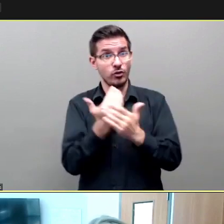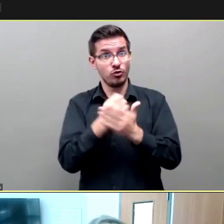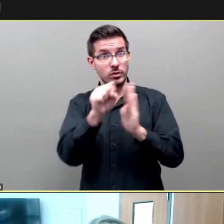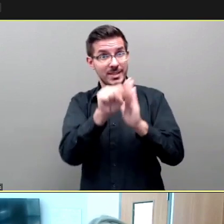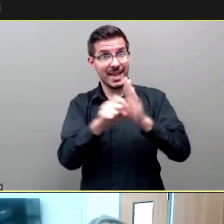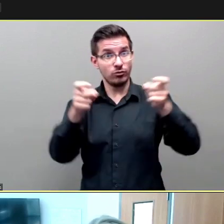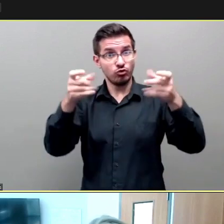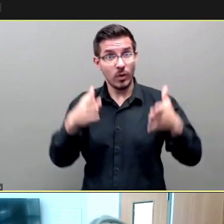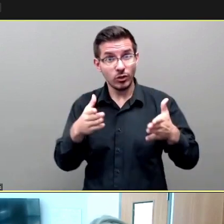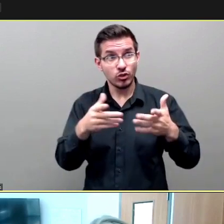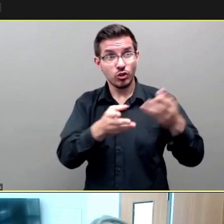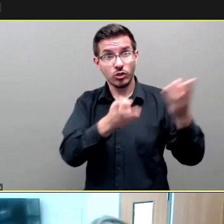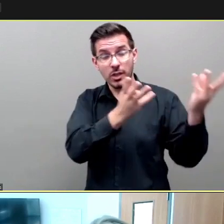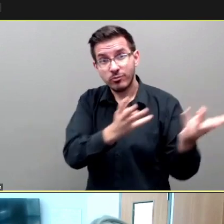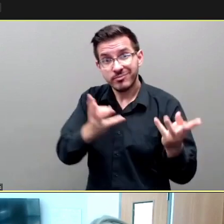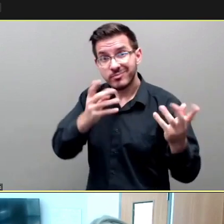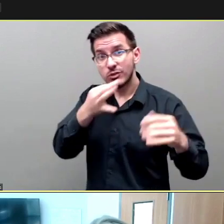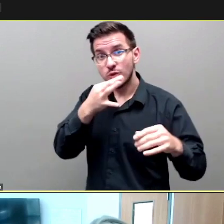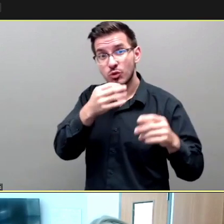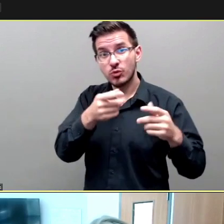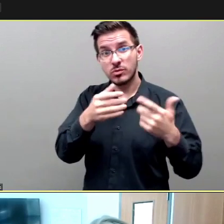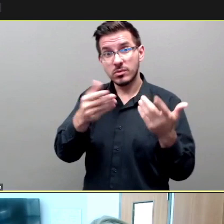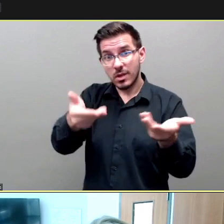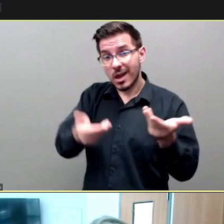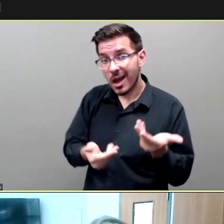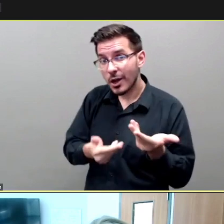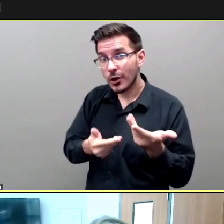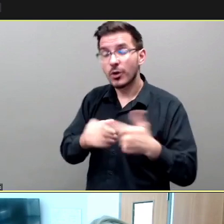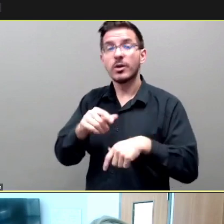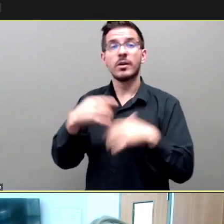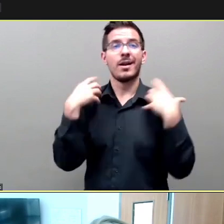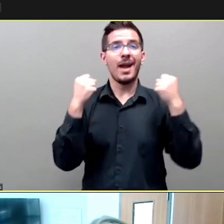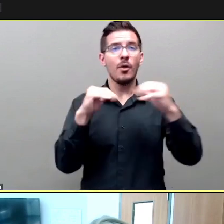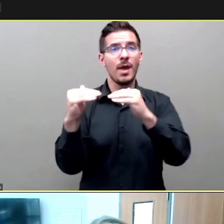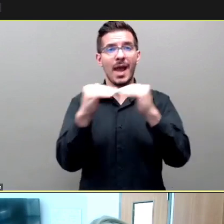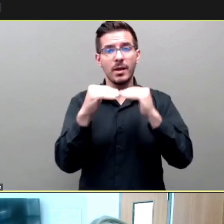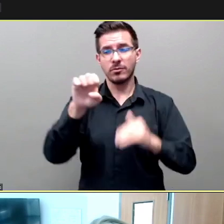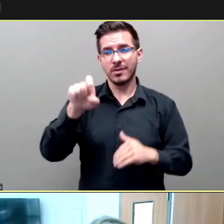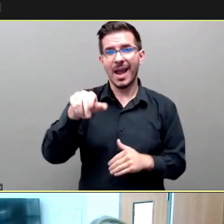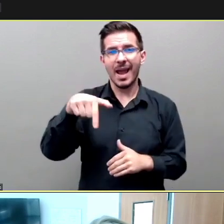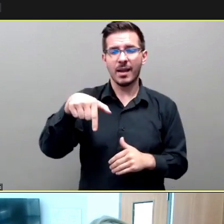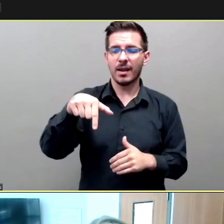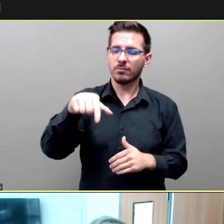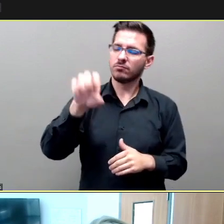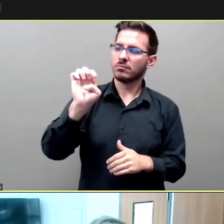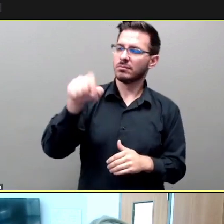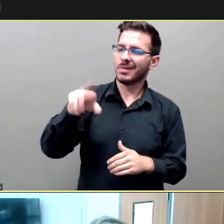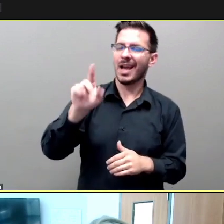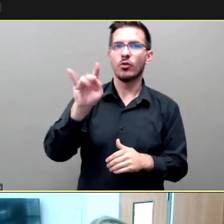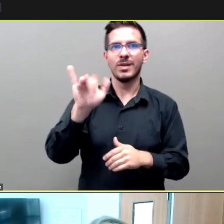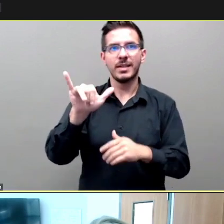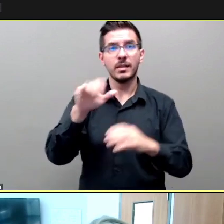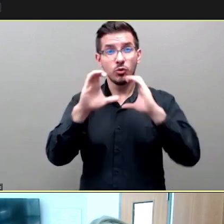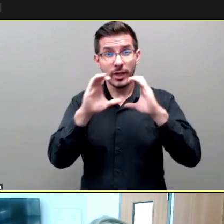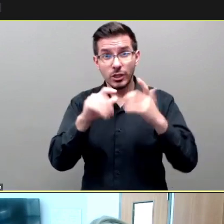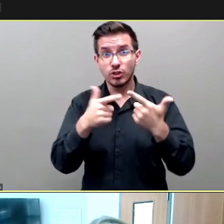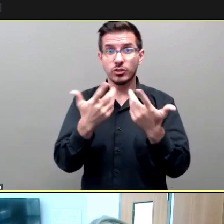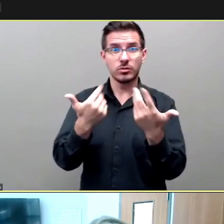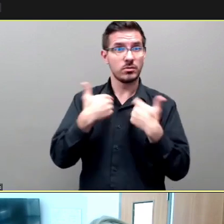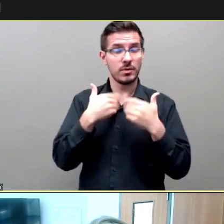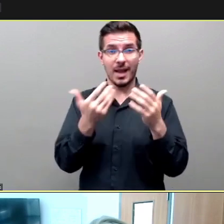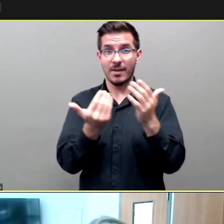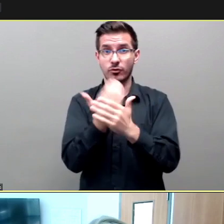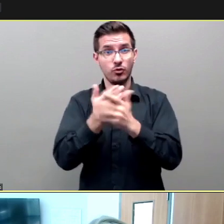the pipeline, and do we have a new health equity communications officer also, especially given the health equity concerns that